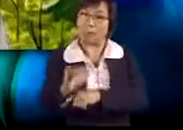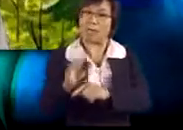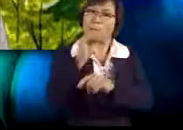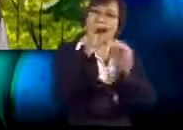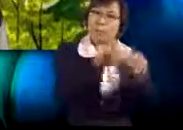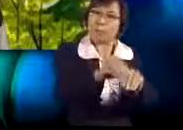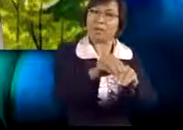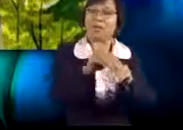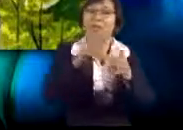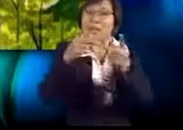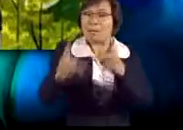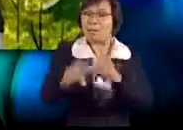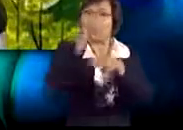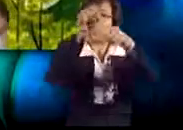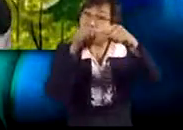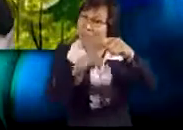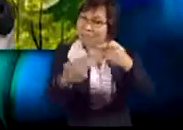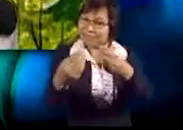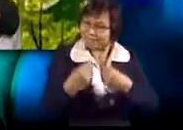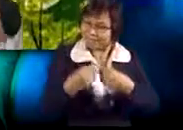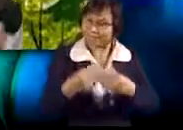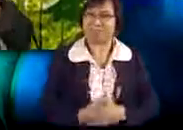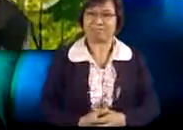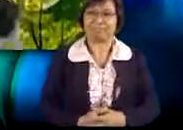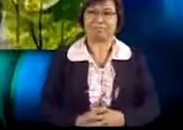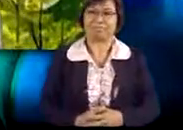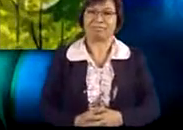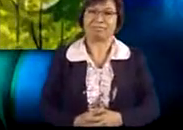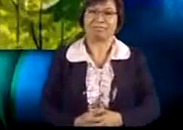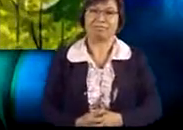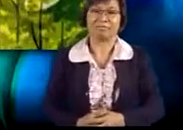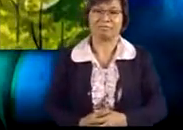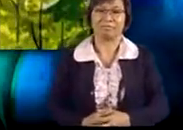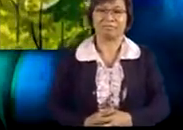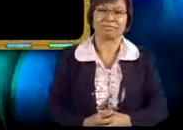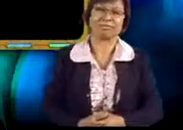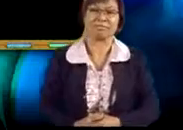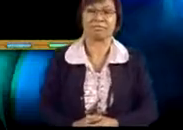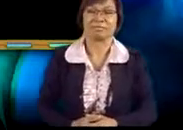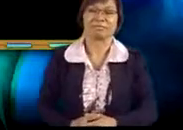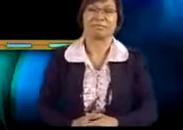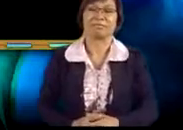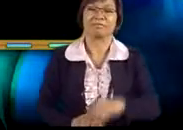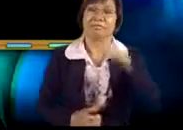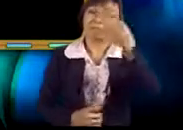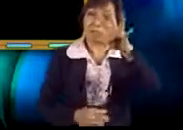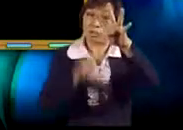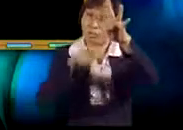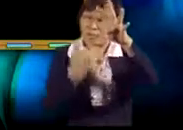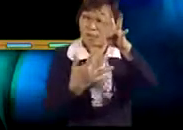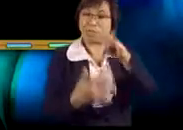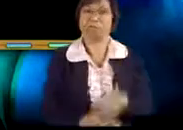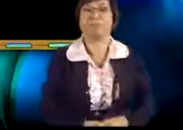improper fraction. Okay. 14 fifths. Now I divide 14